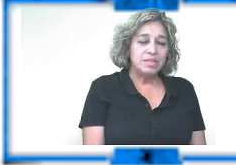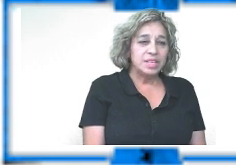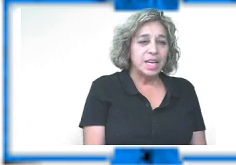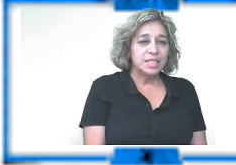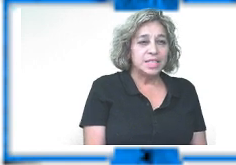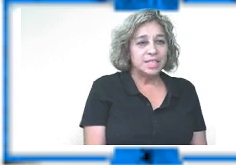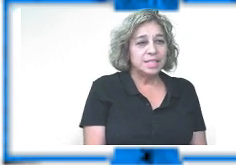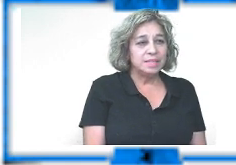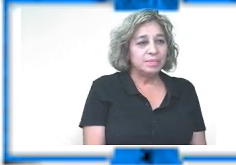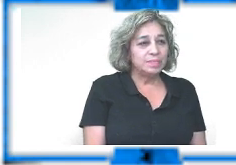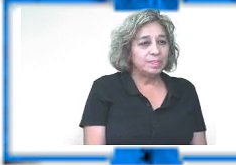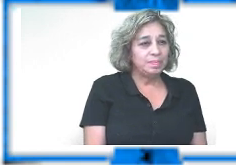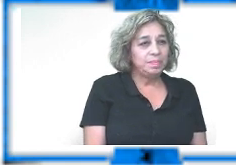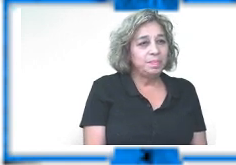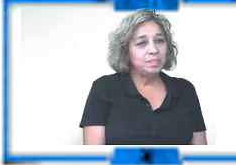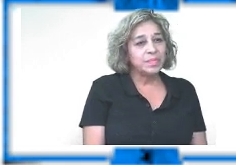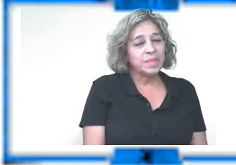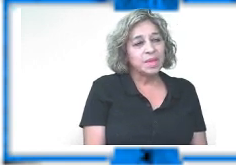they paid their taxes.